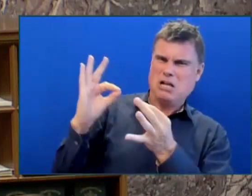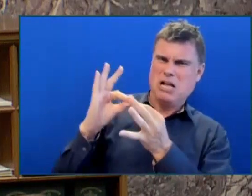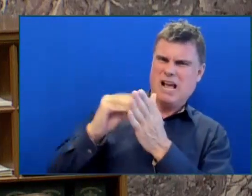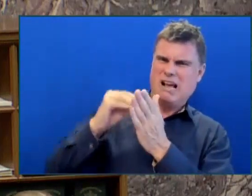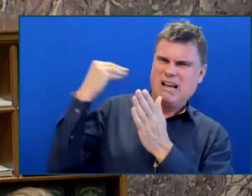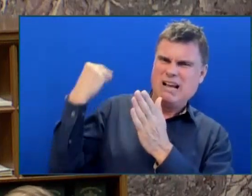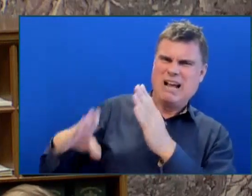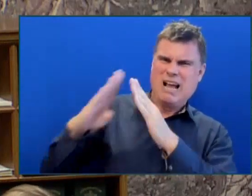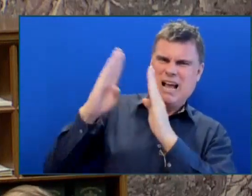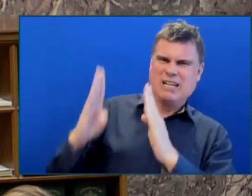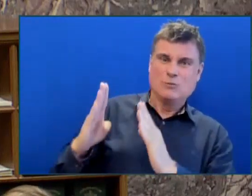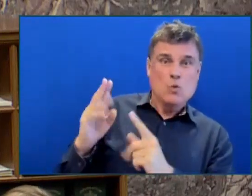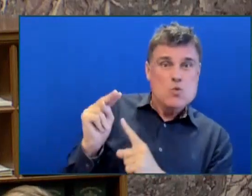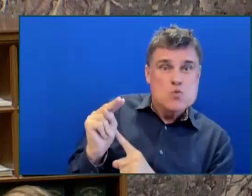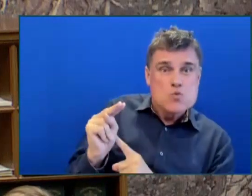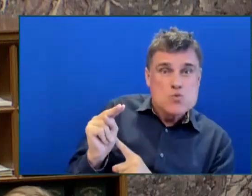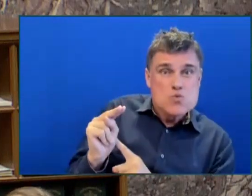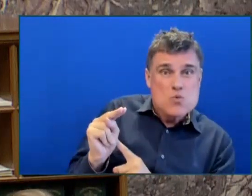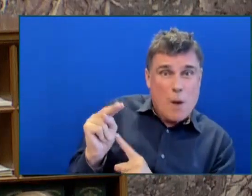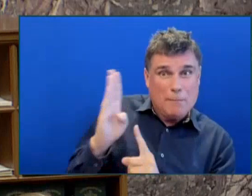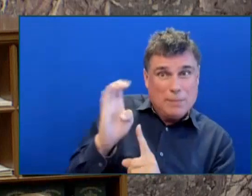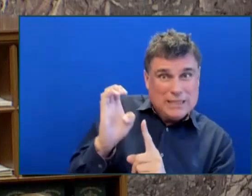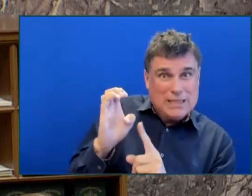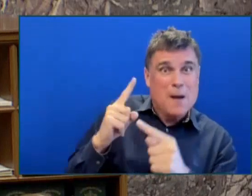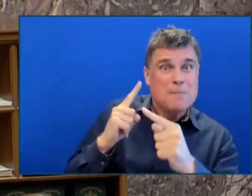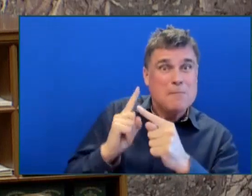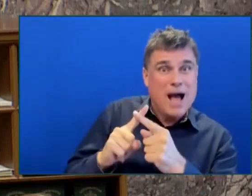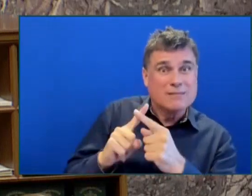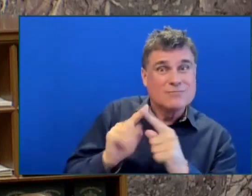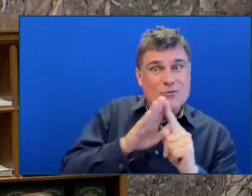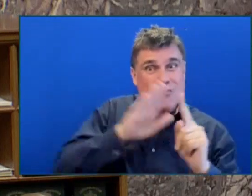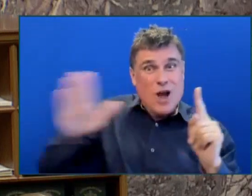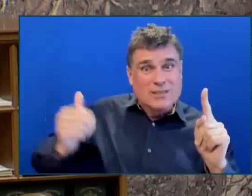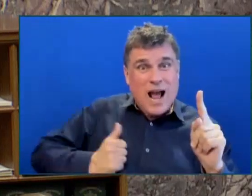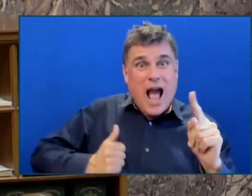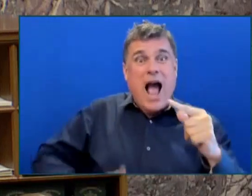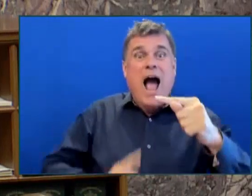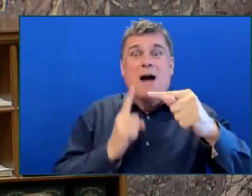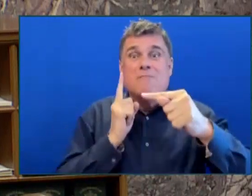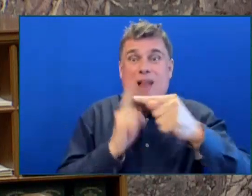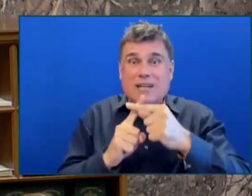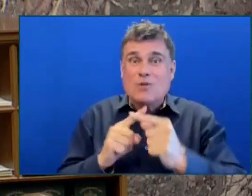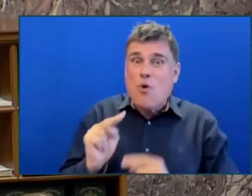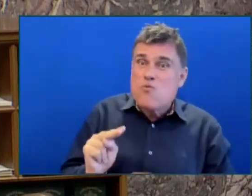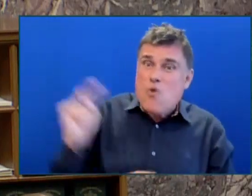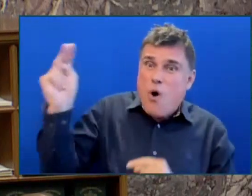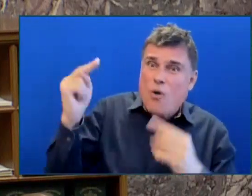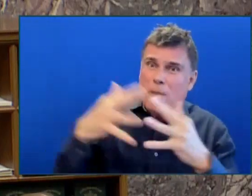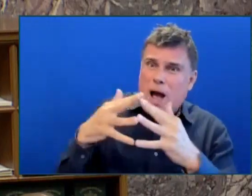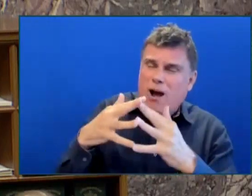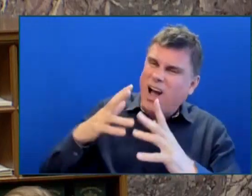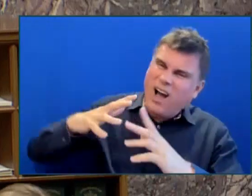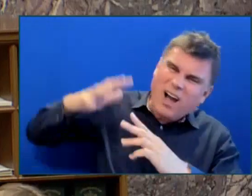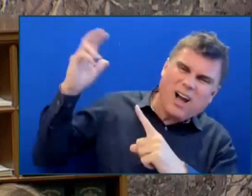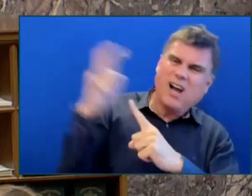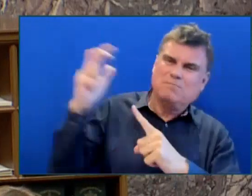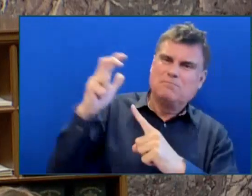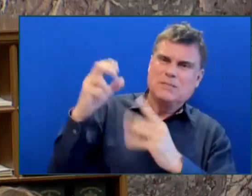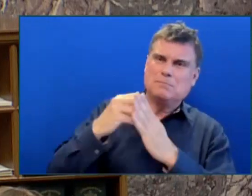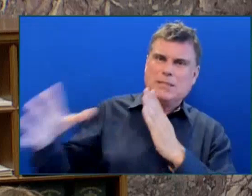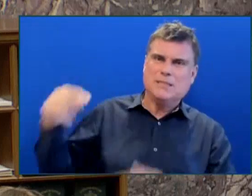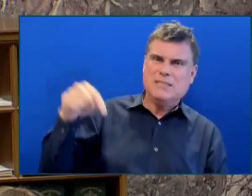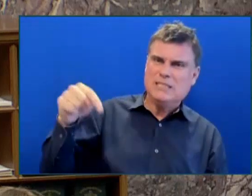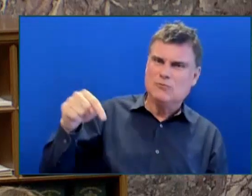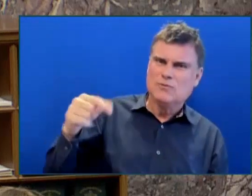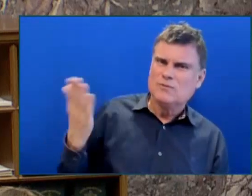This devastatingly bleak report not only exposes the Premier's many failures as a housing minister, but also drives home